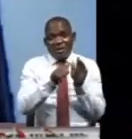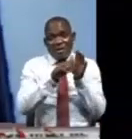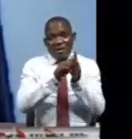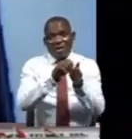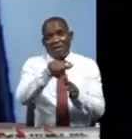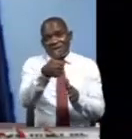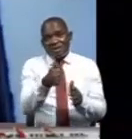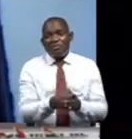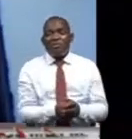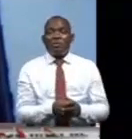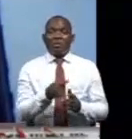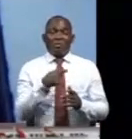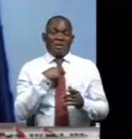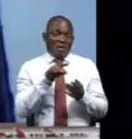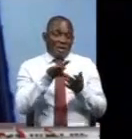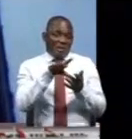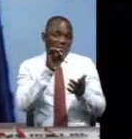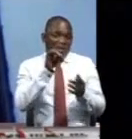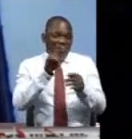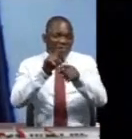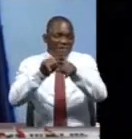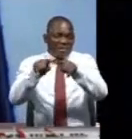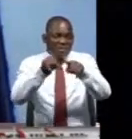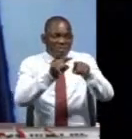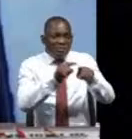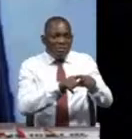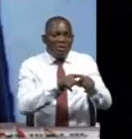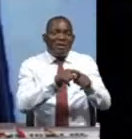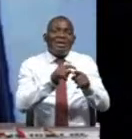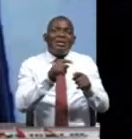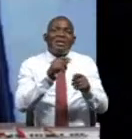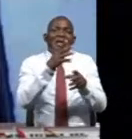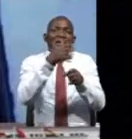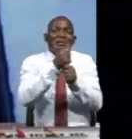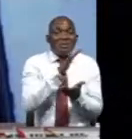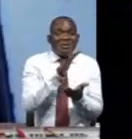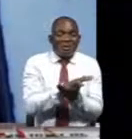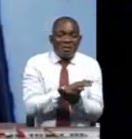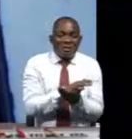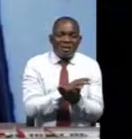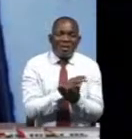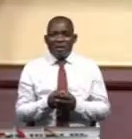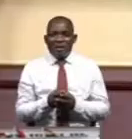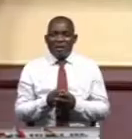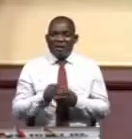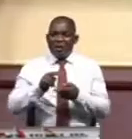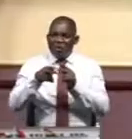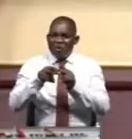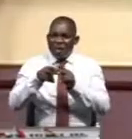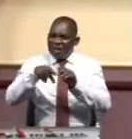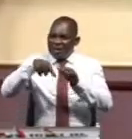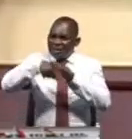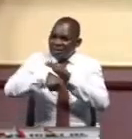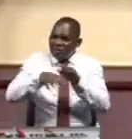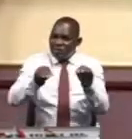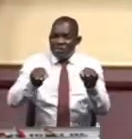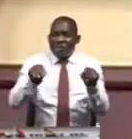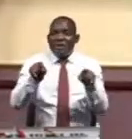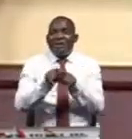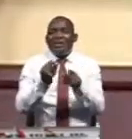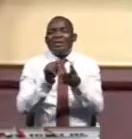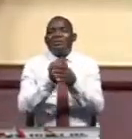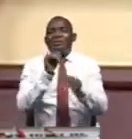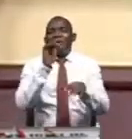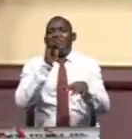examples, I observed several of those summary sheets having errors in as to affect